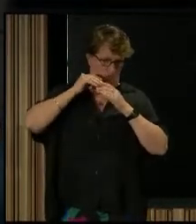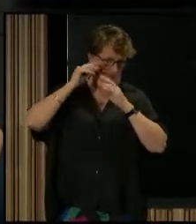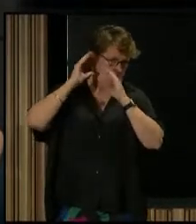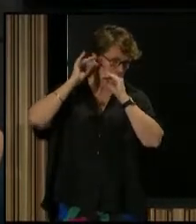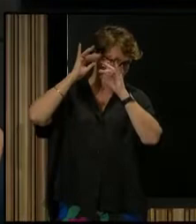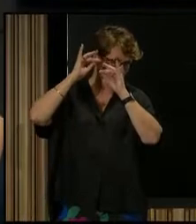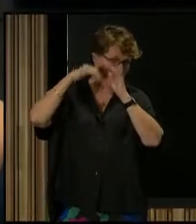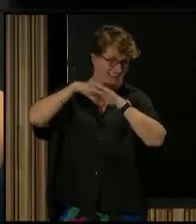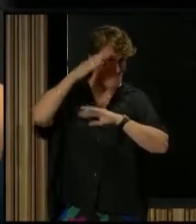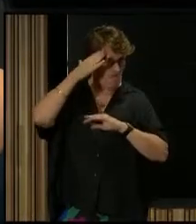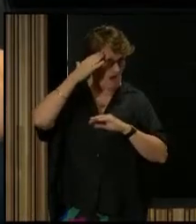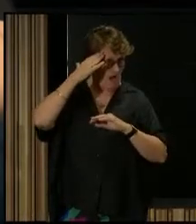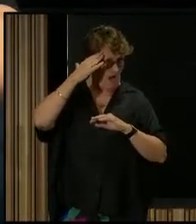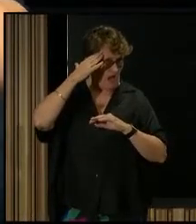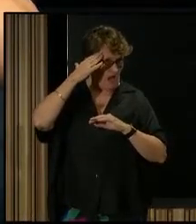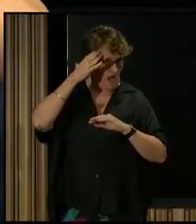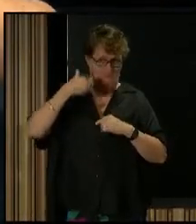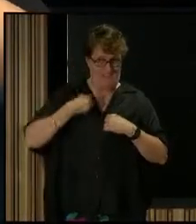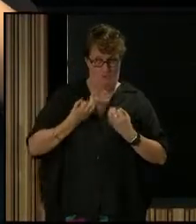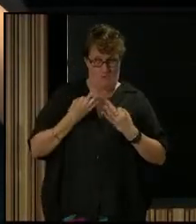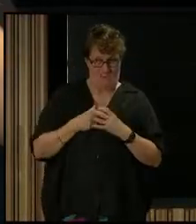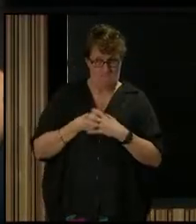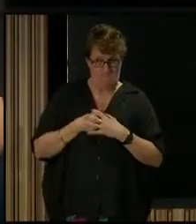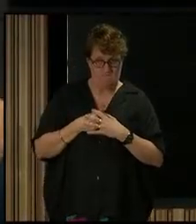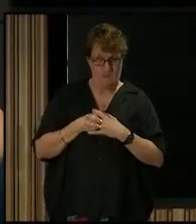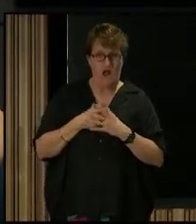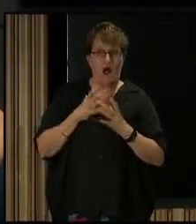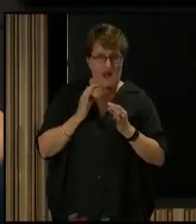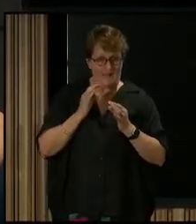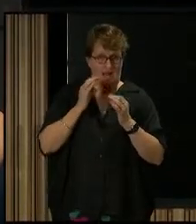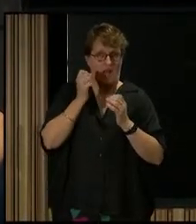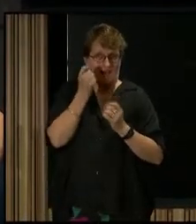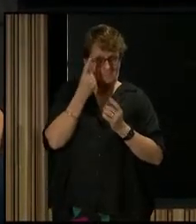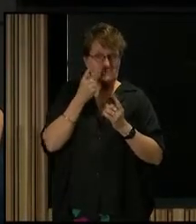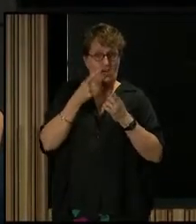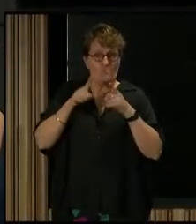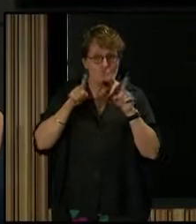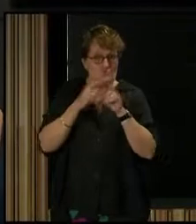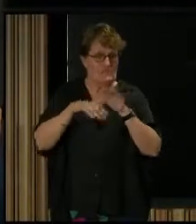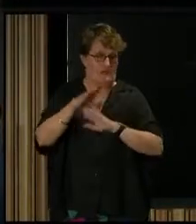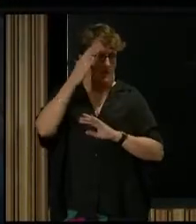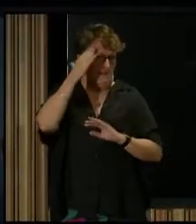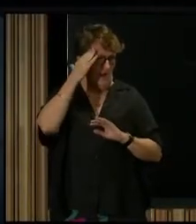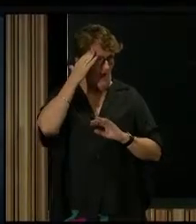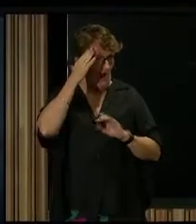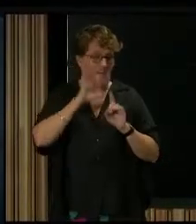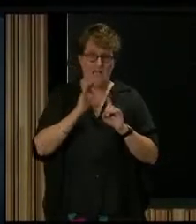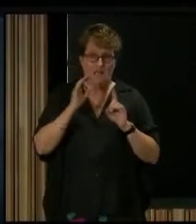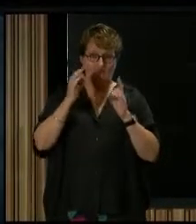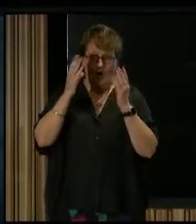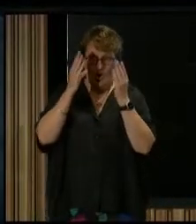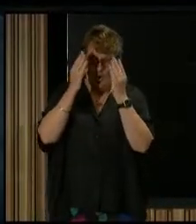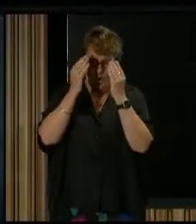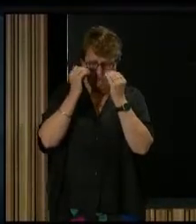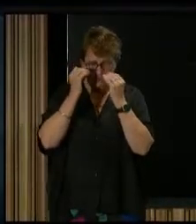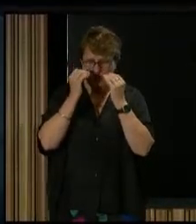Just music. Only music. The only thing that I can conceive in my mind is music. I can't hear anything else. I can't see things. I've closed my eyes. I forgot